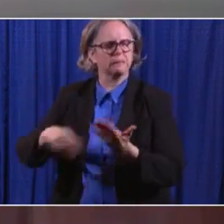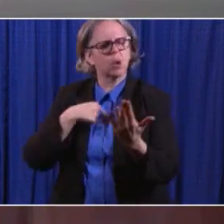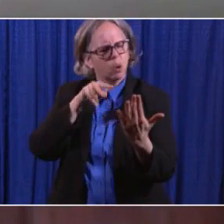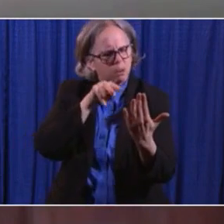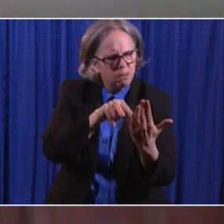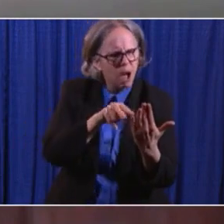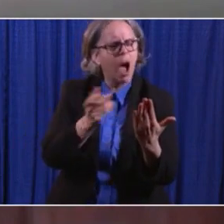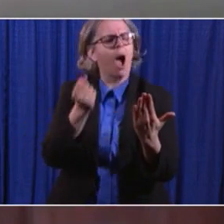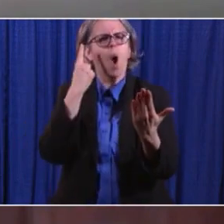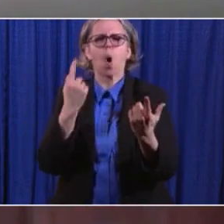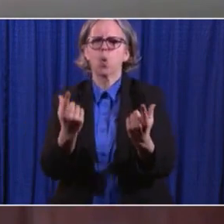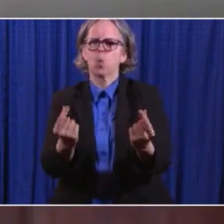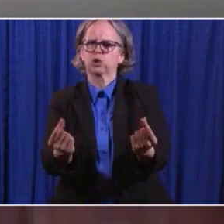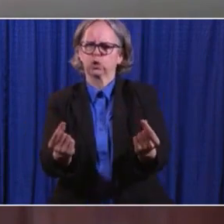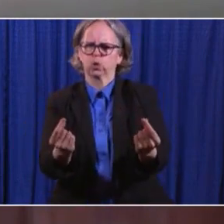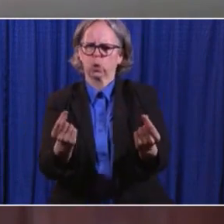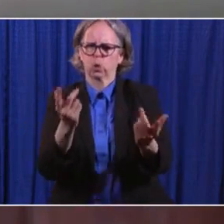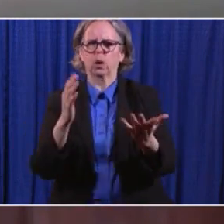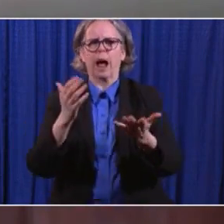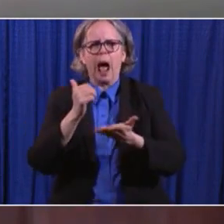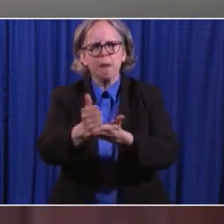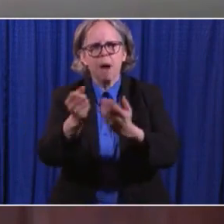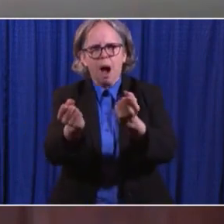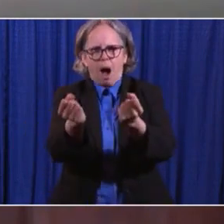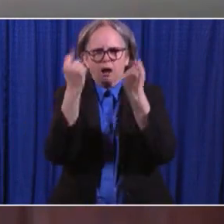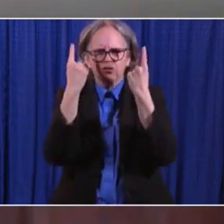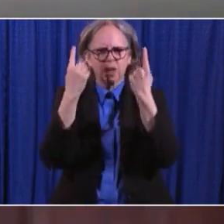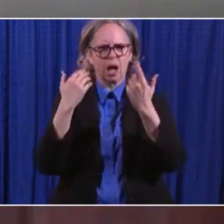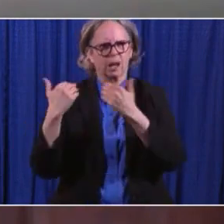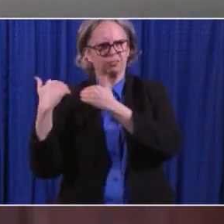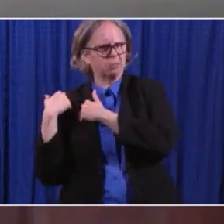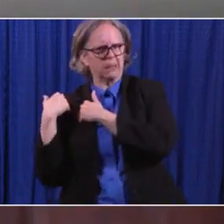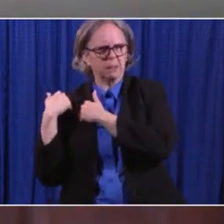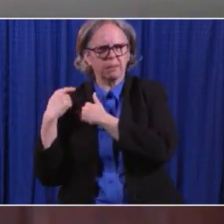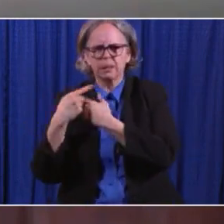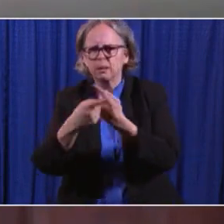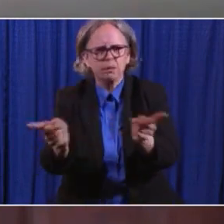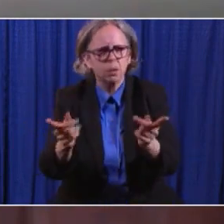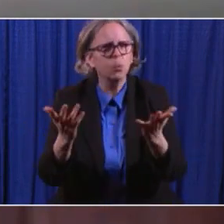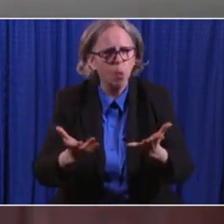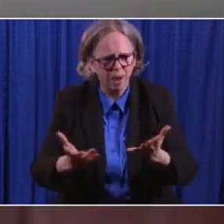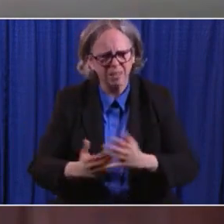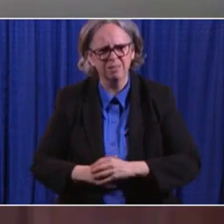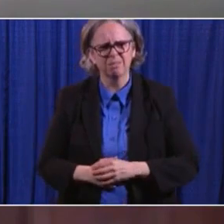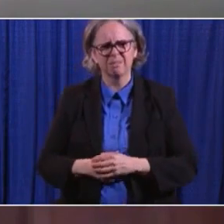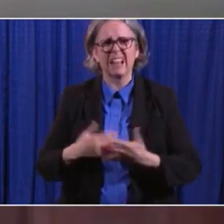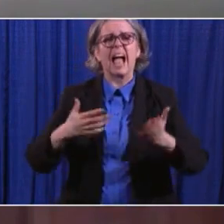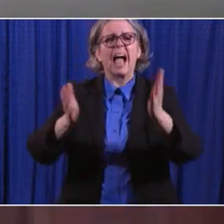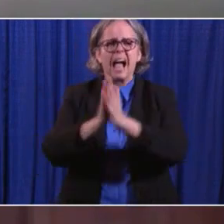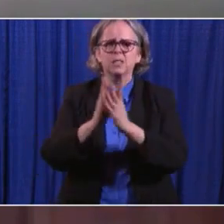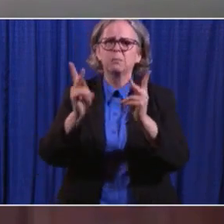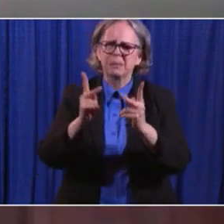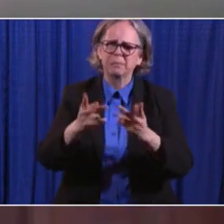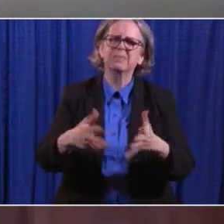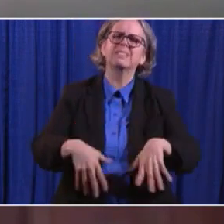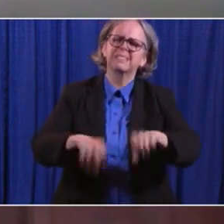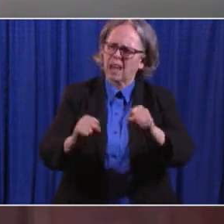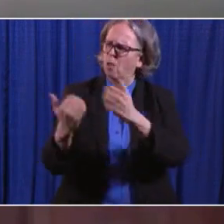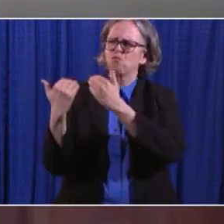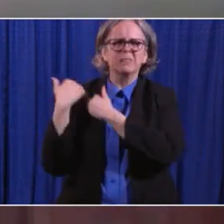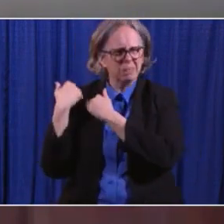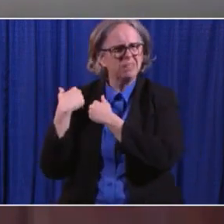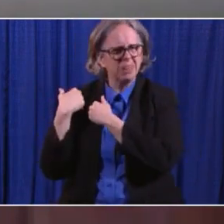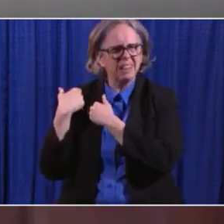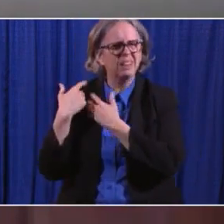and getting everyone to have some responsibility, from organizers of events to proprietors of